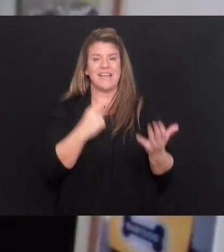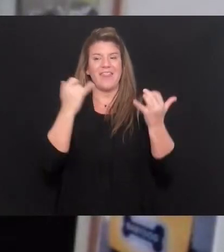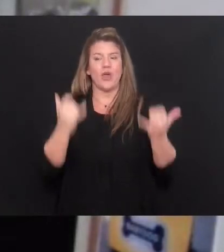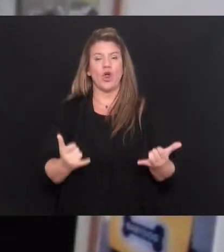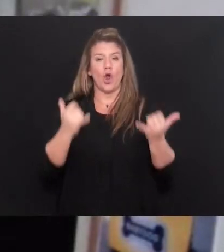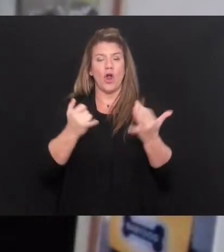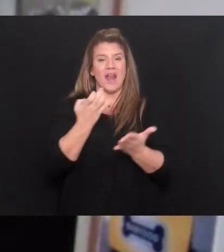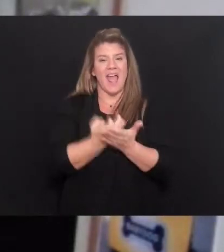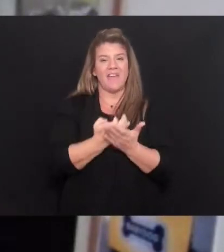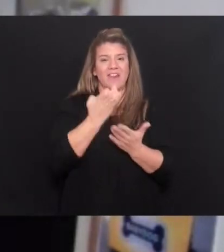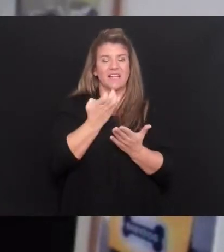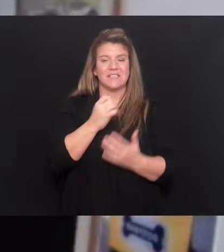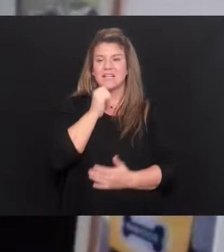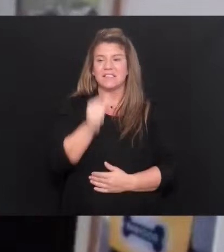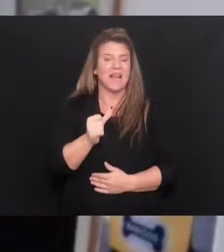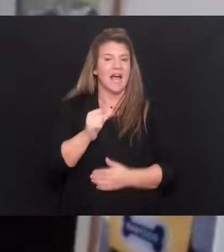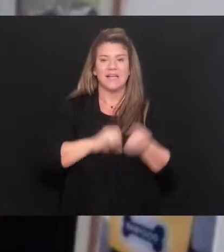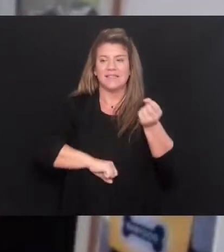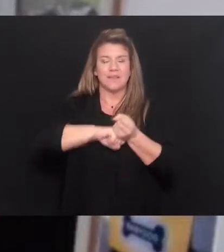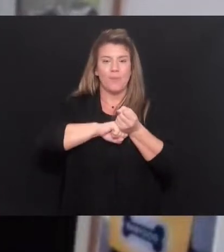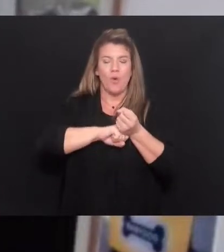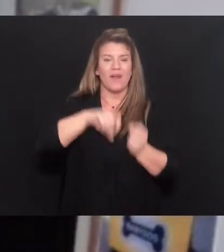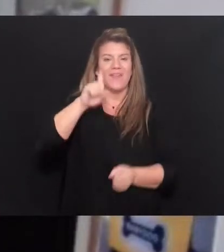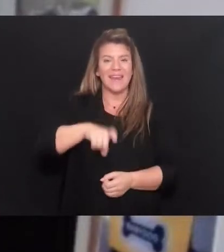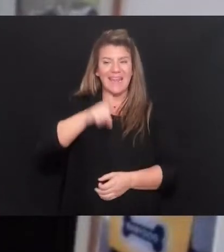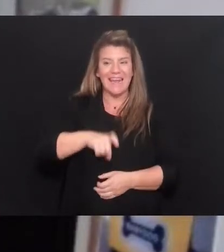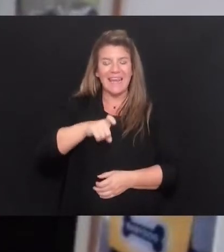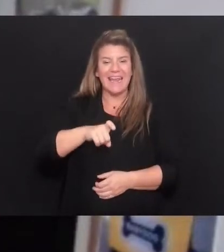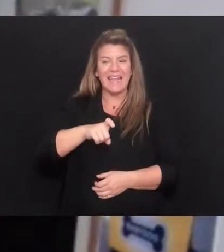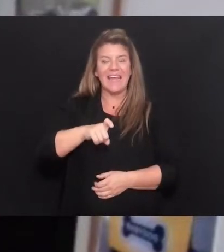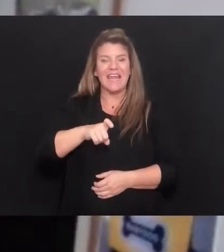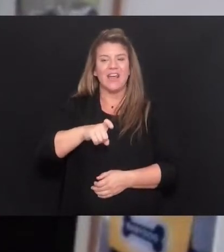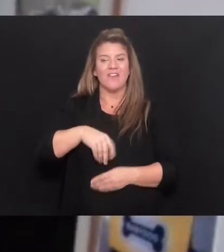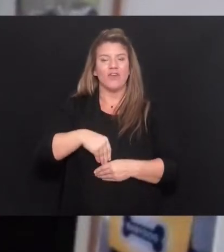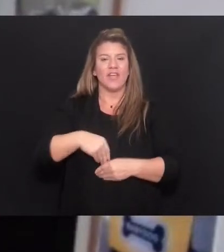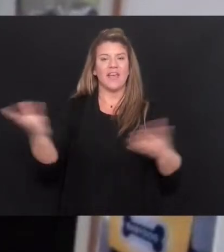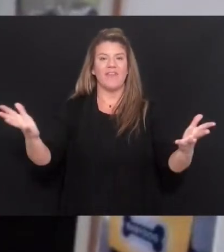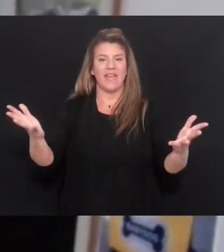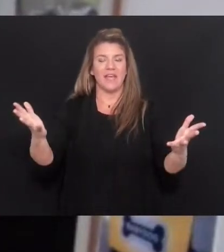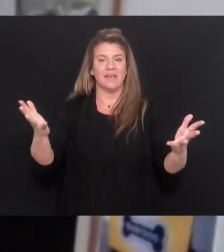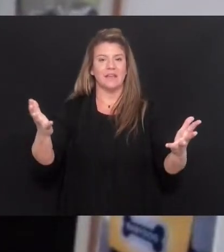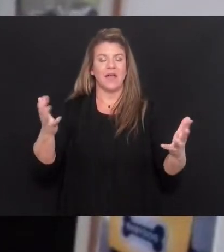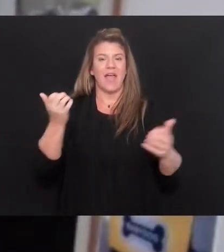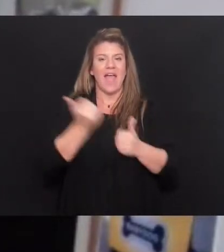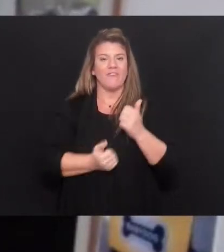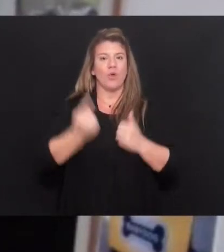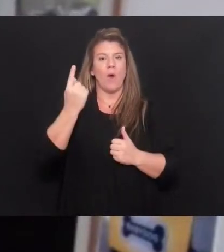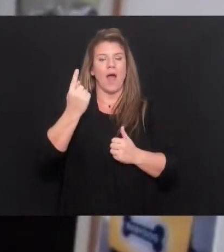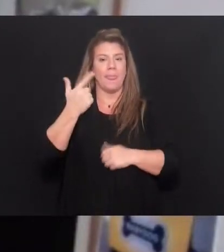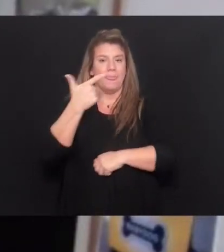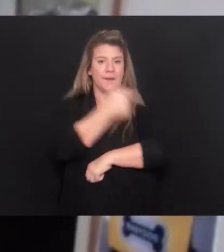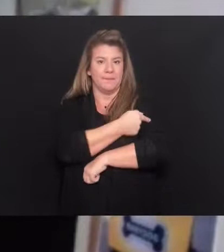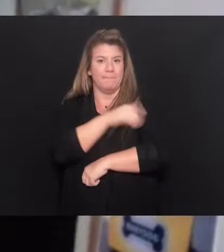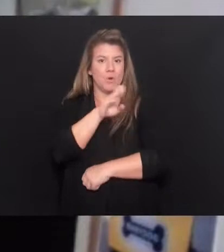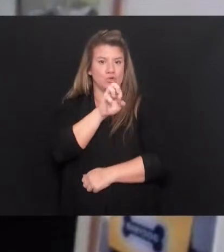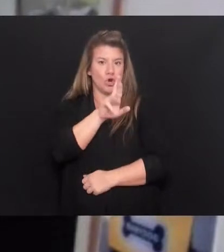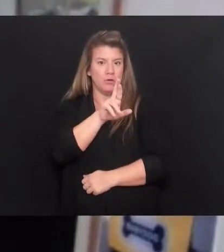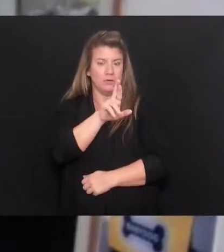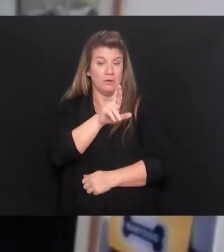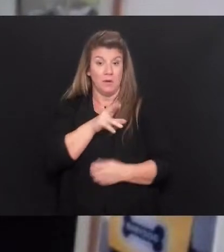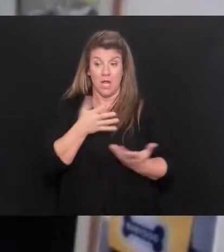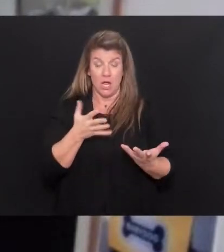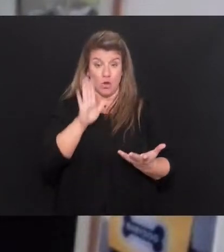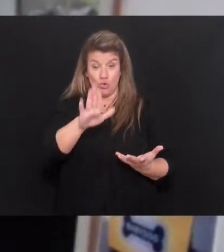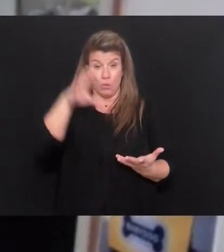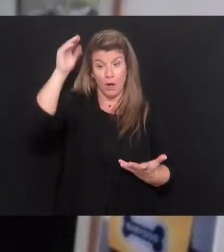evidence does not support the need for giving the general public this booster shot. Could you weigh in on that?